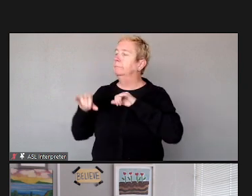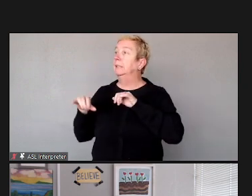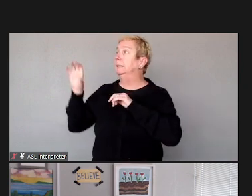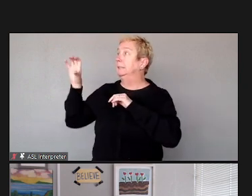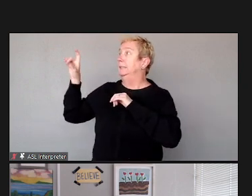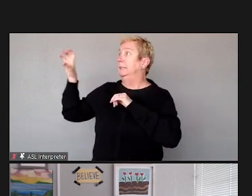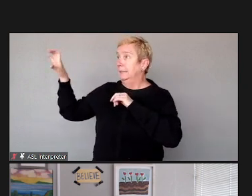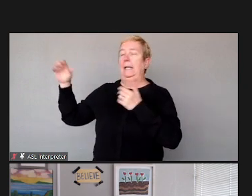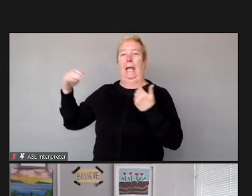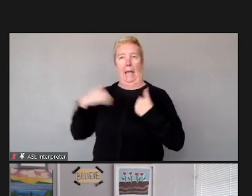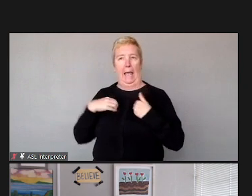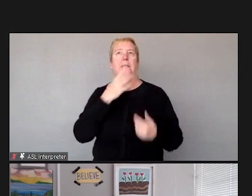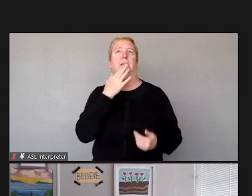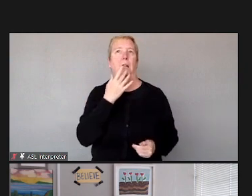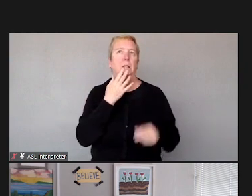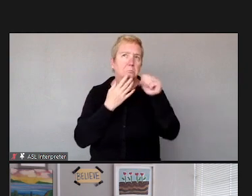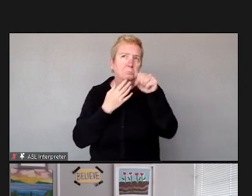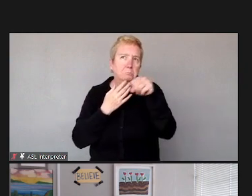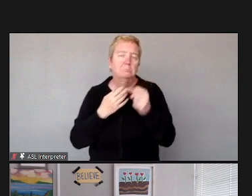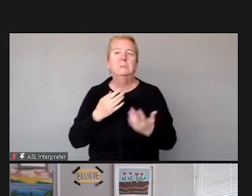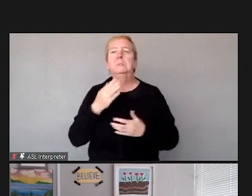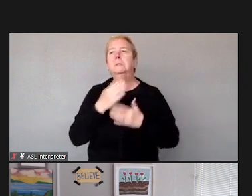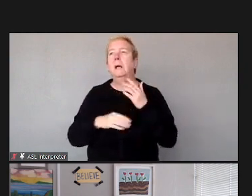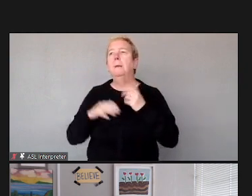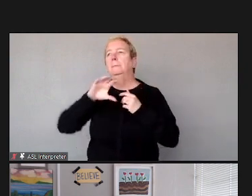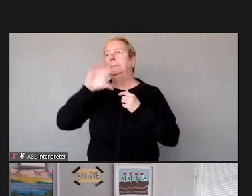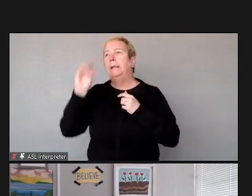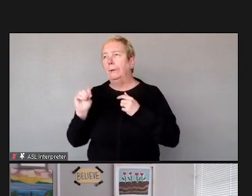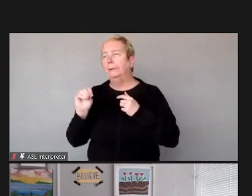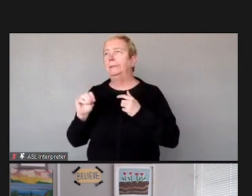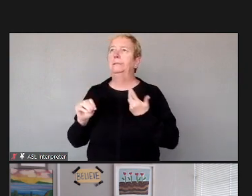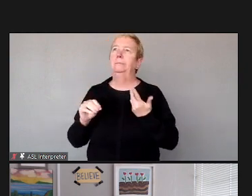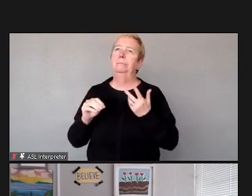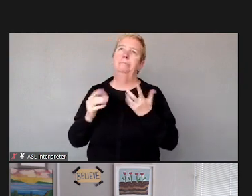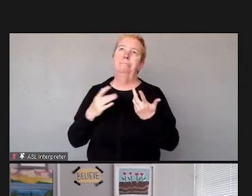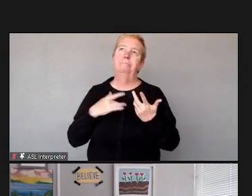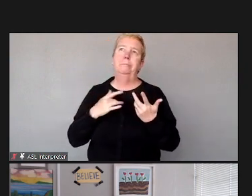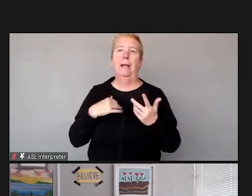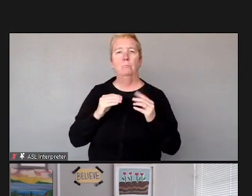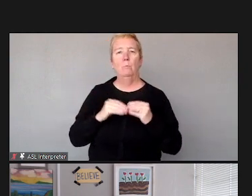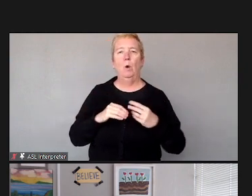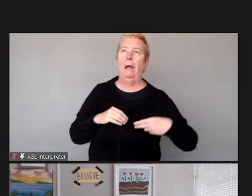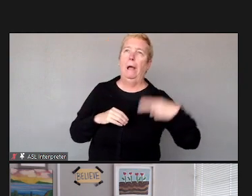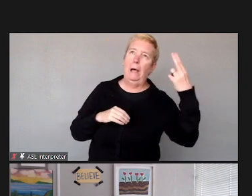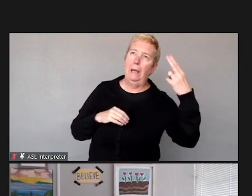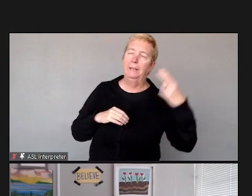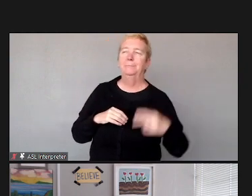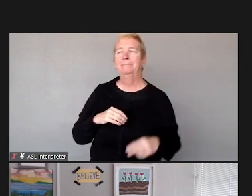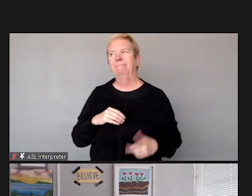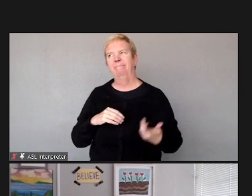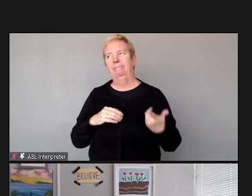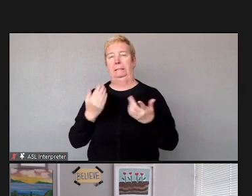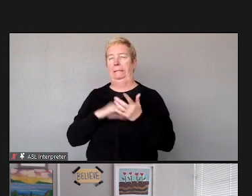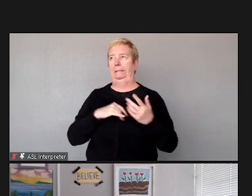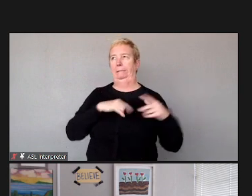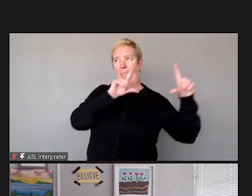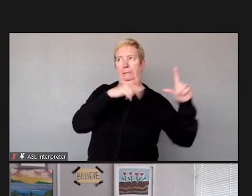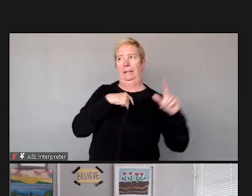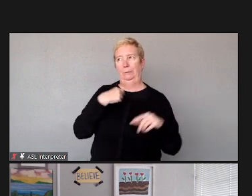into colors, and that we have some counties who are traditionally higher rates. Sorry, this is the display issue I referred to